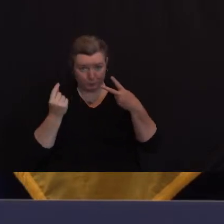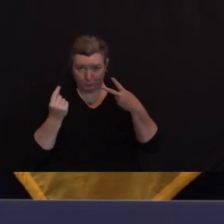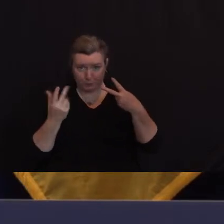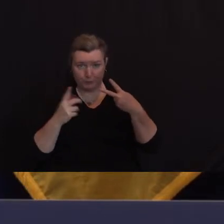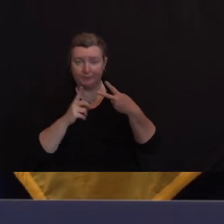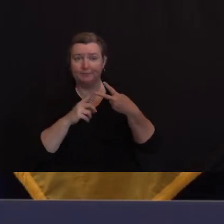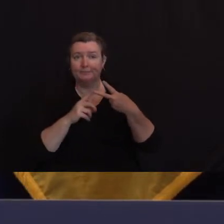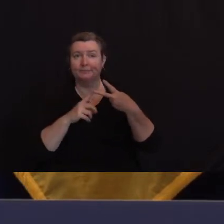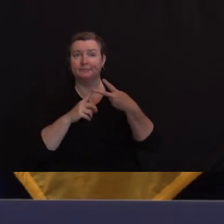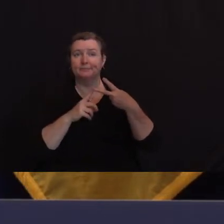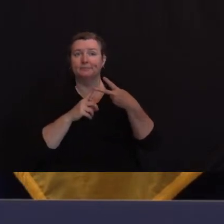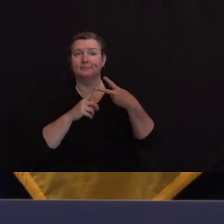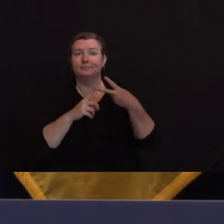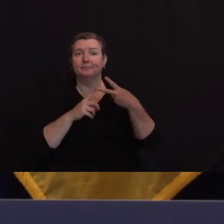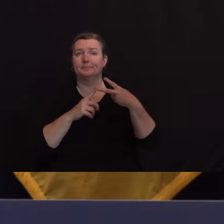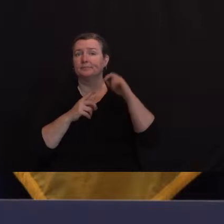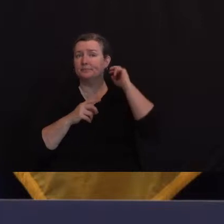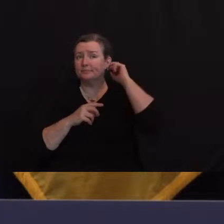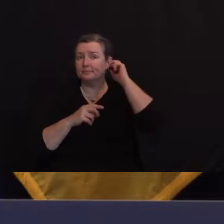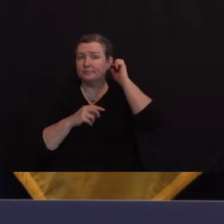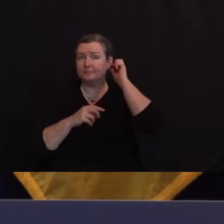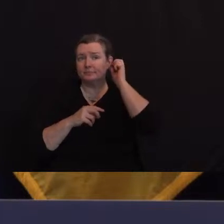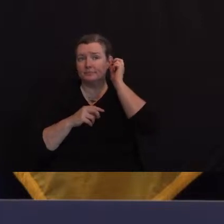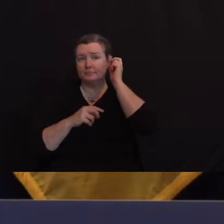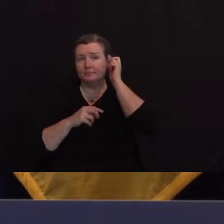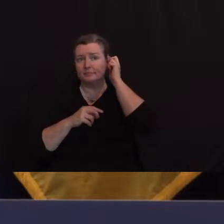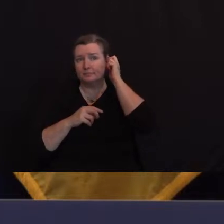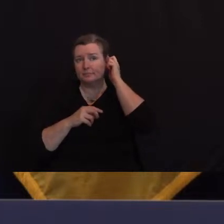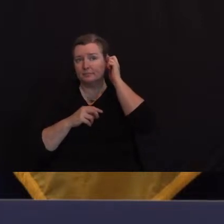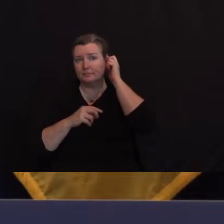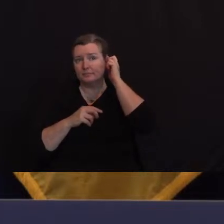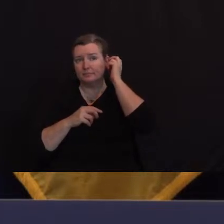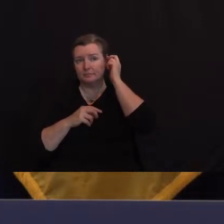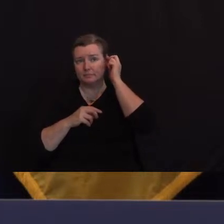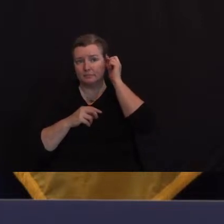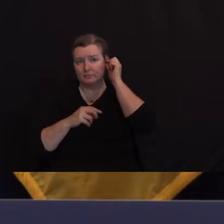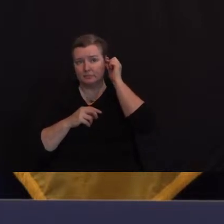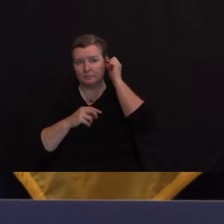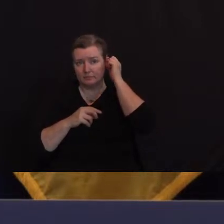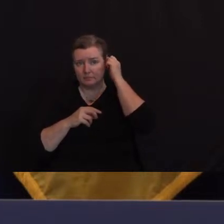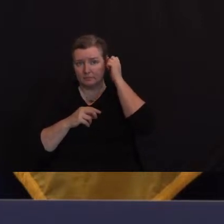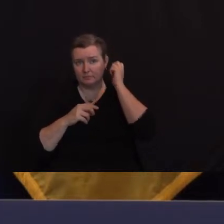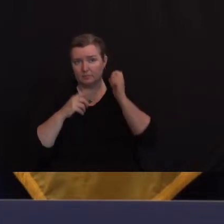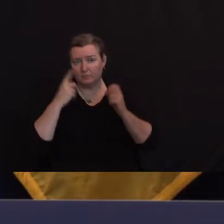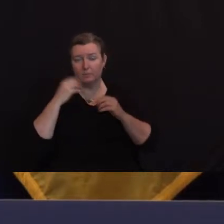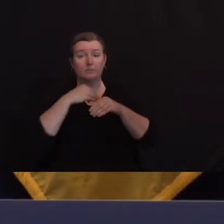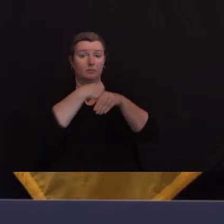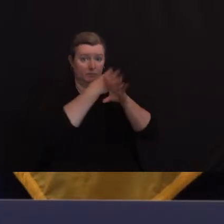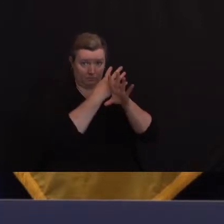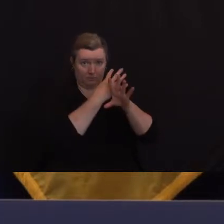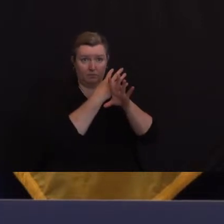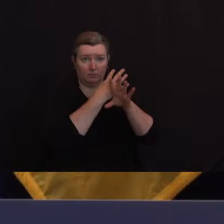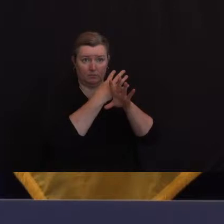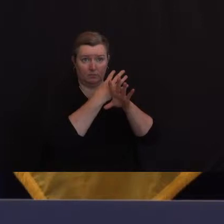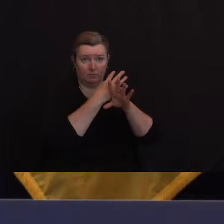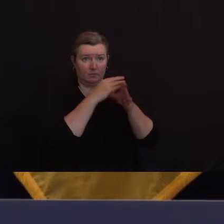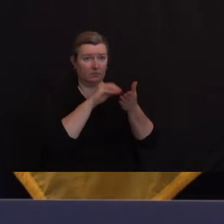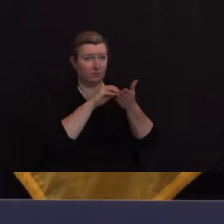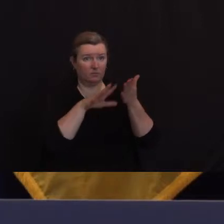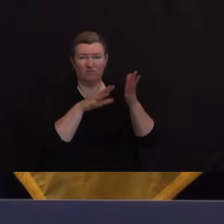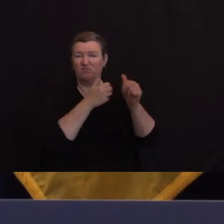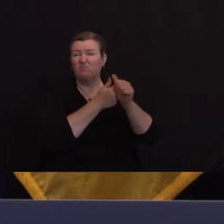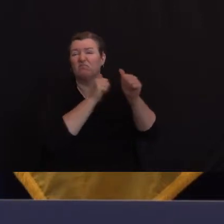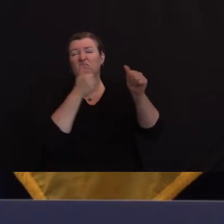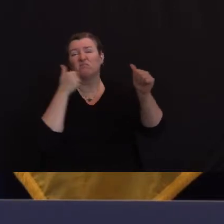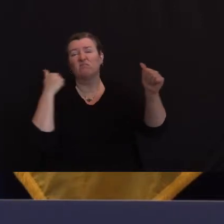price we've paid in learning loss. And the preliminary data that we've looked at is pretty staggering. That's not unique to New Jersey, it's pretty